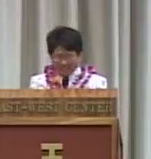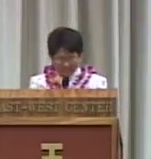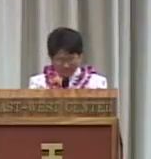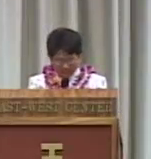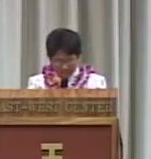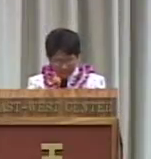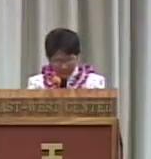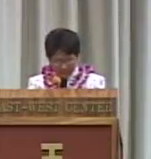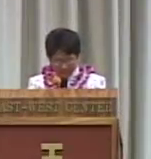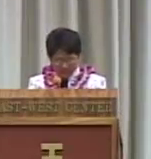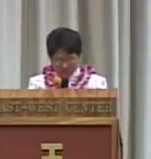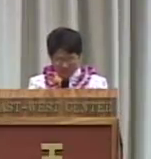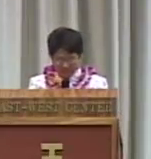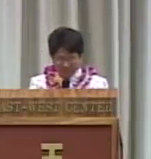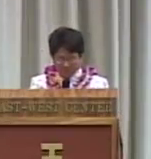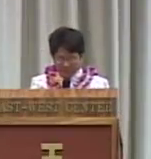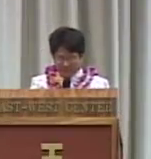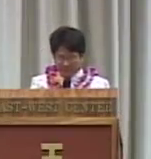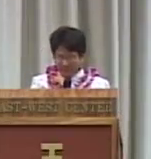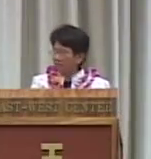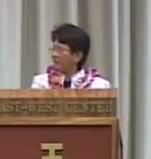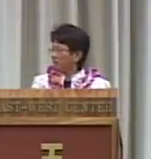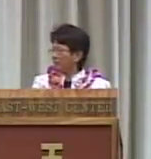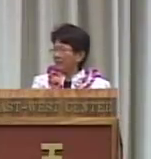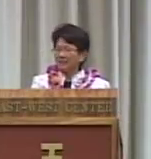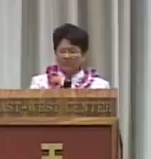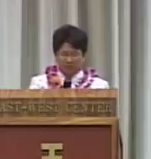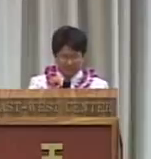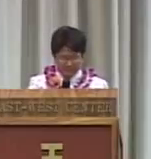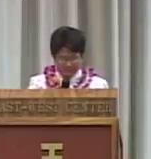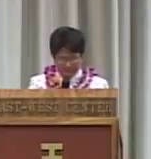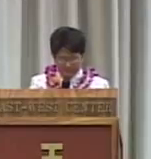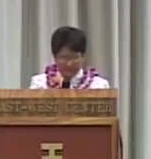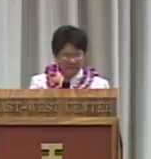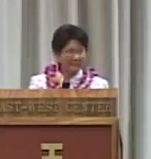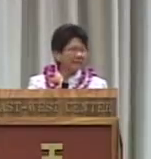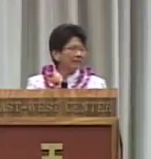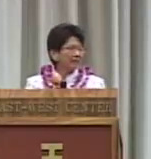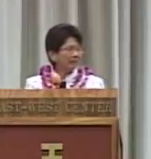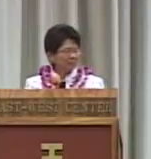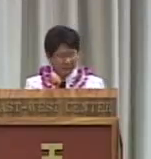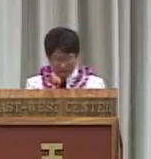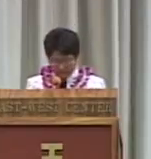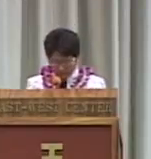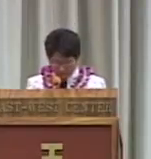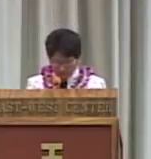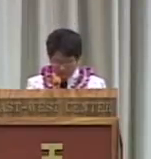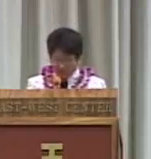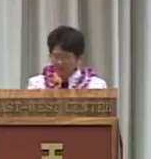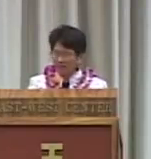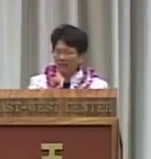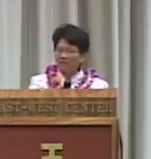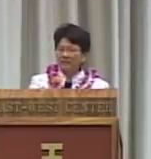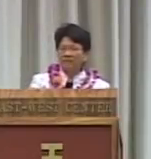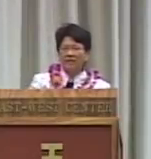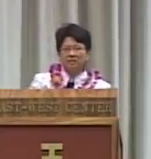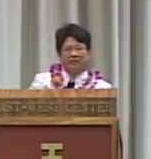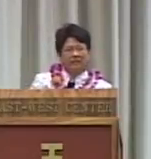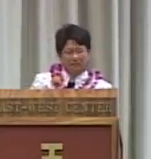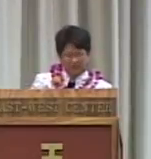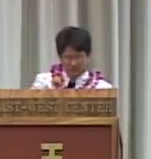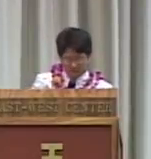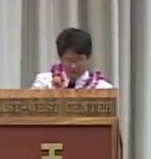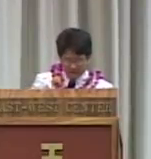She's on the faculty of the University of Hawaii Center for Interpretation and Translation Studies. She's not only on the Language